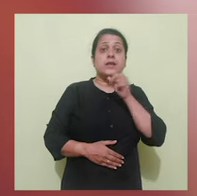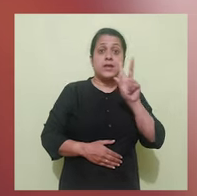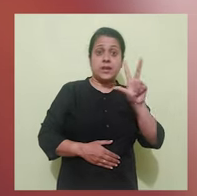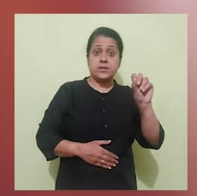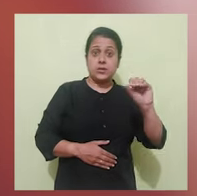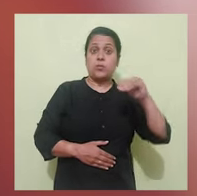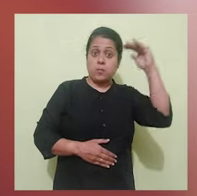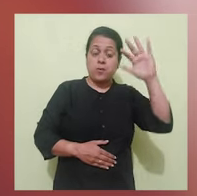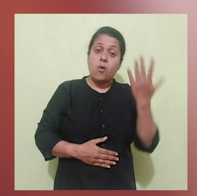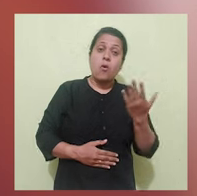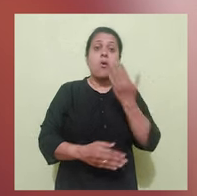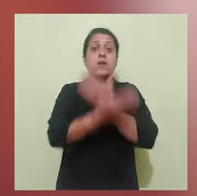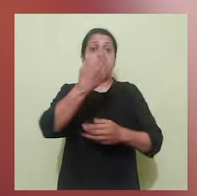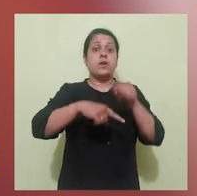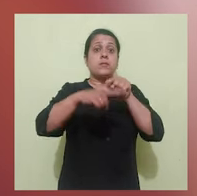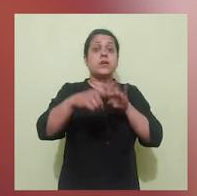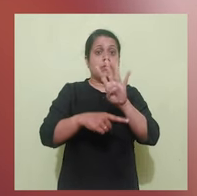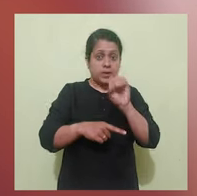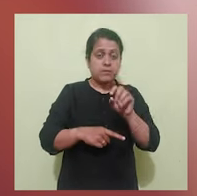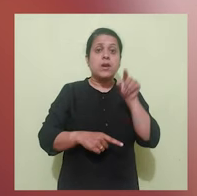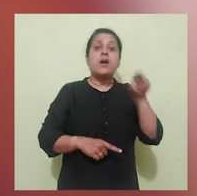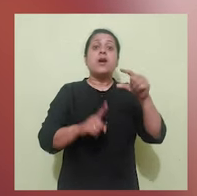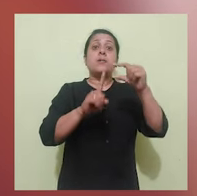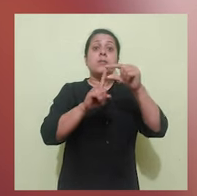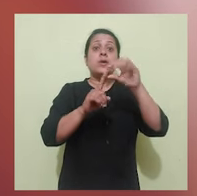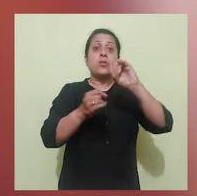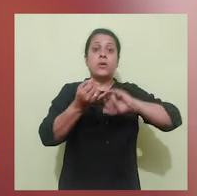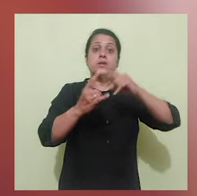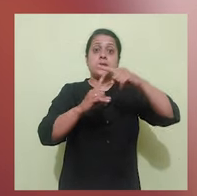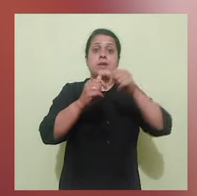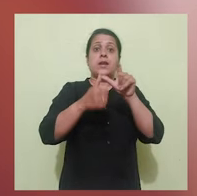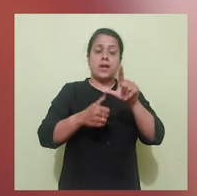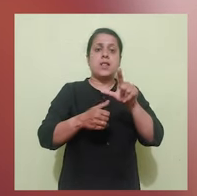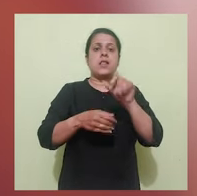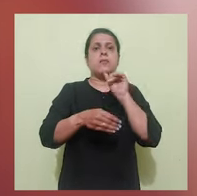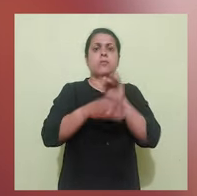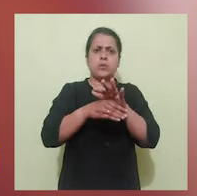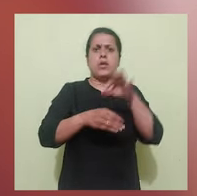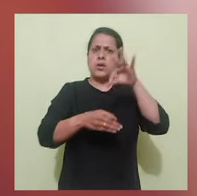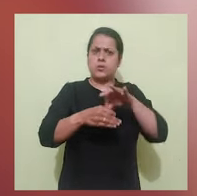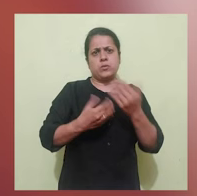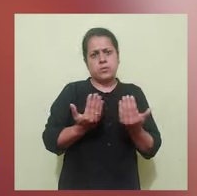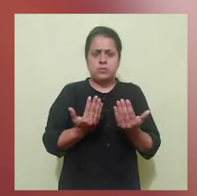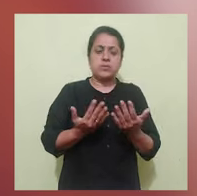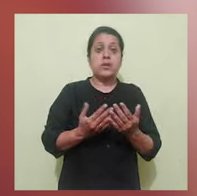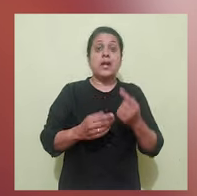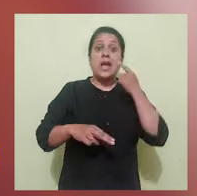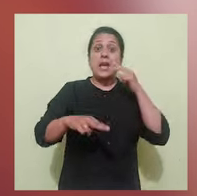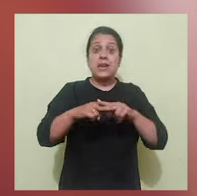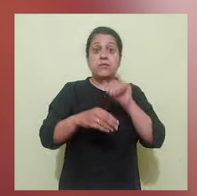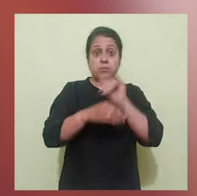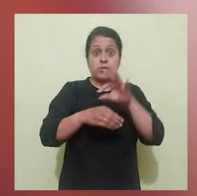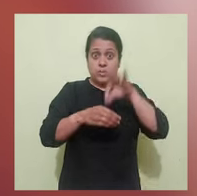Postal ballot is an option for people of 80 and above or with 40% disability.